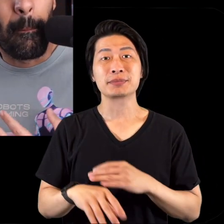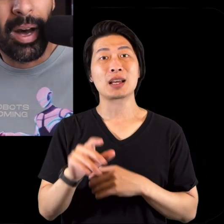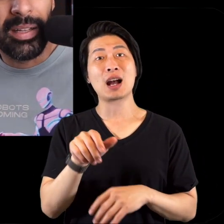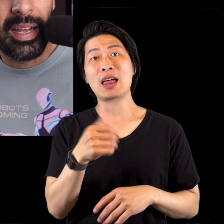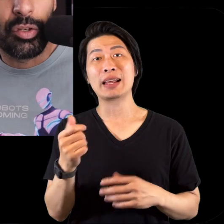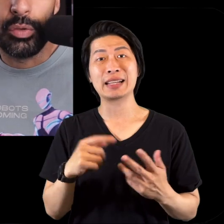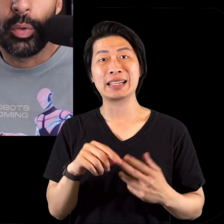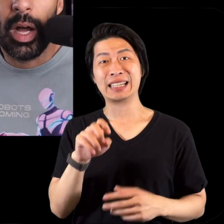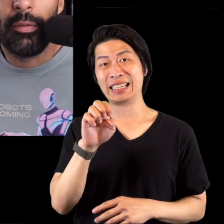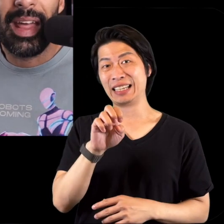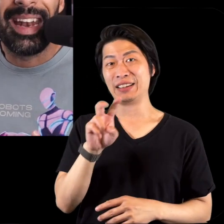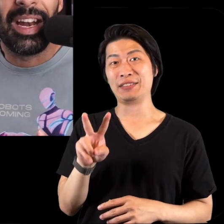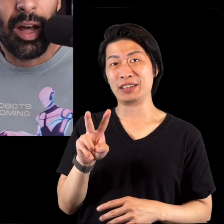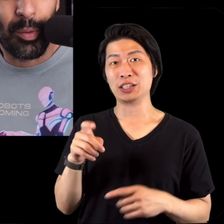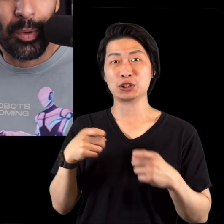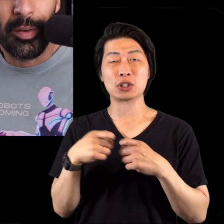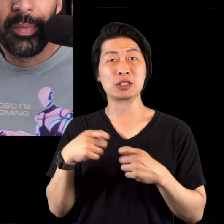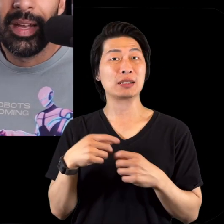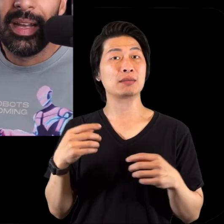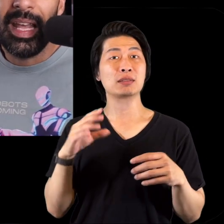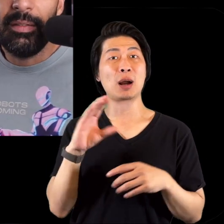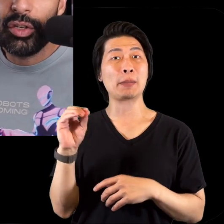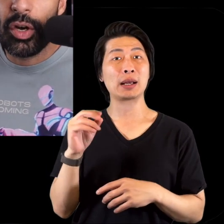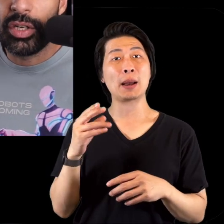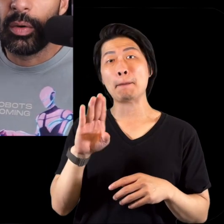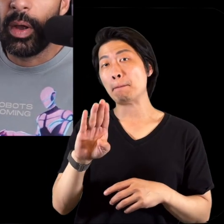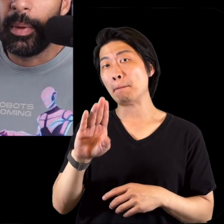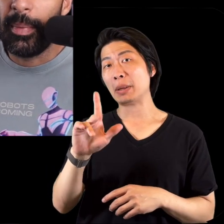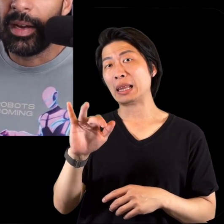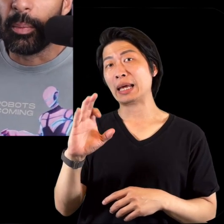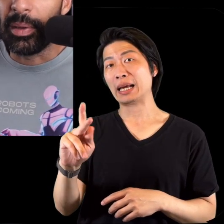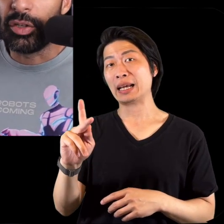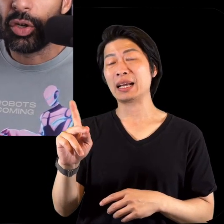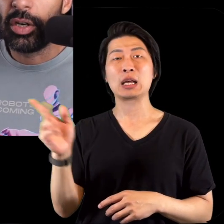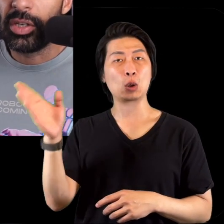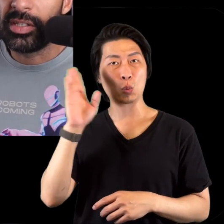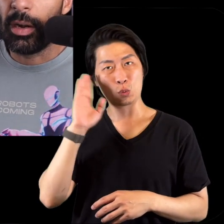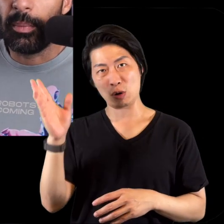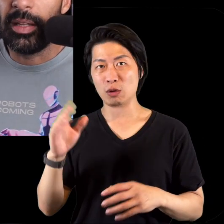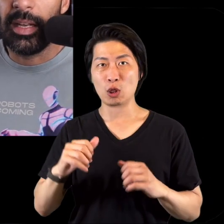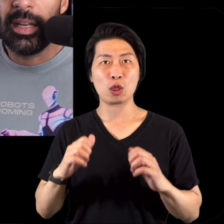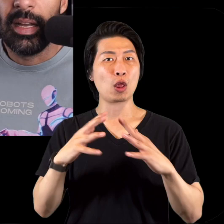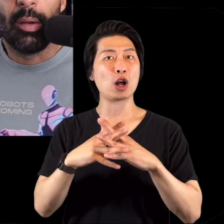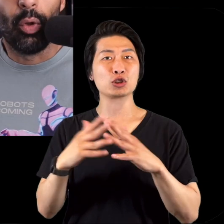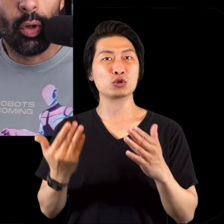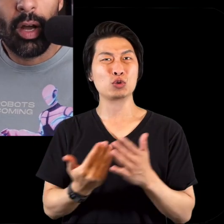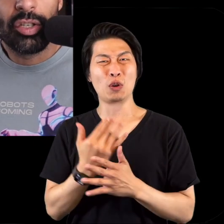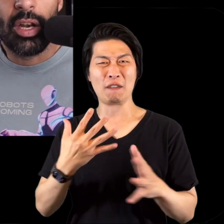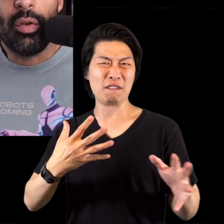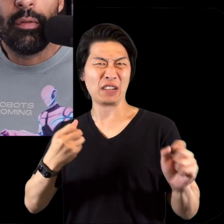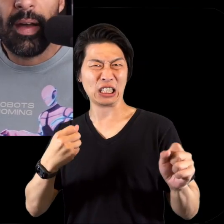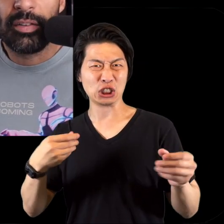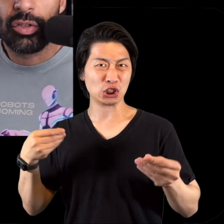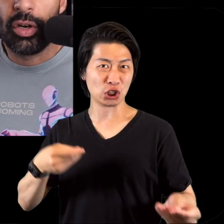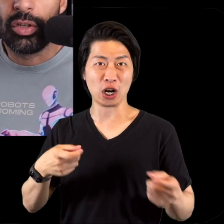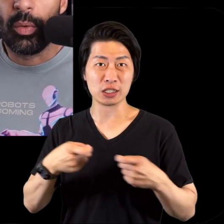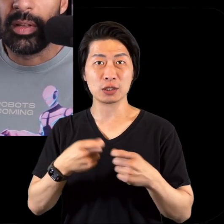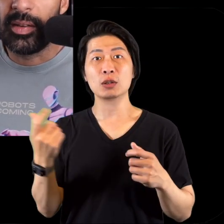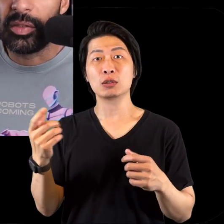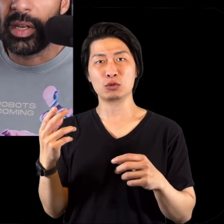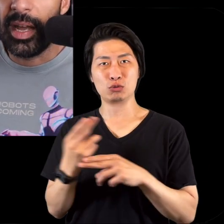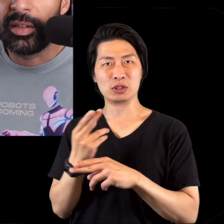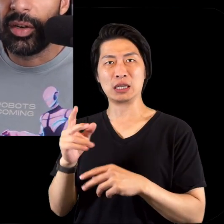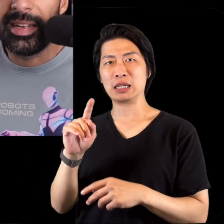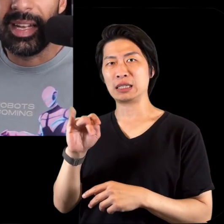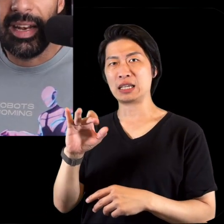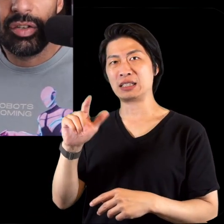on Monday, June 12th. And another one, EV charging equipment maker Blink Charging said on Monday it will launch a new fast charger with